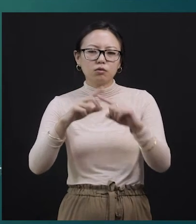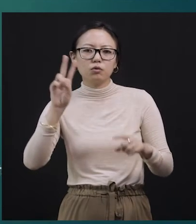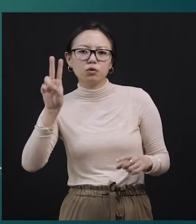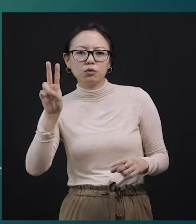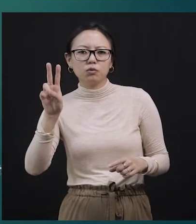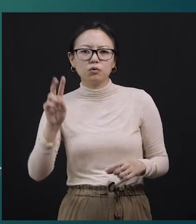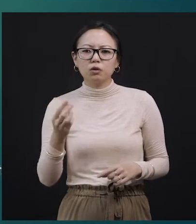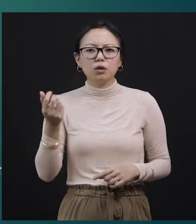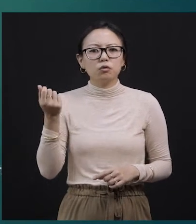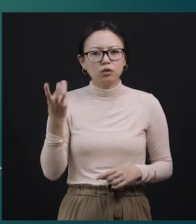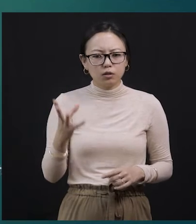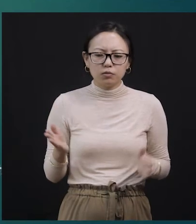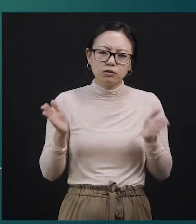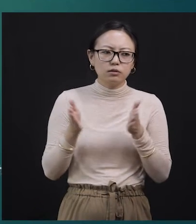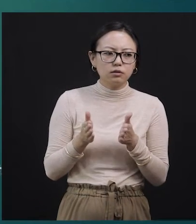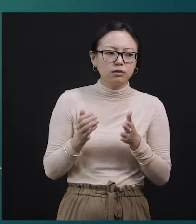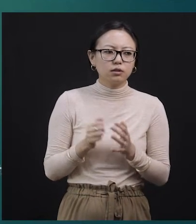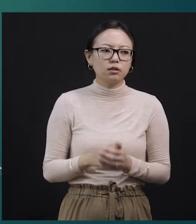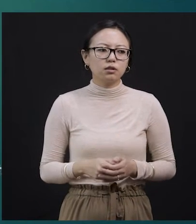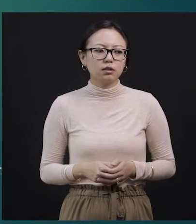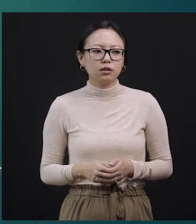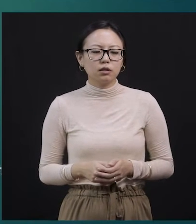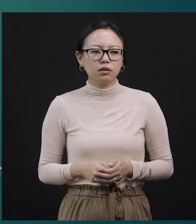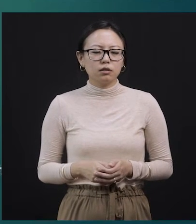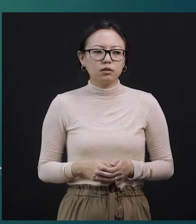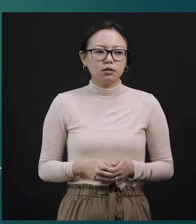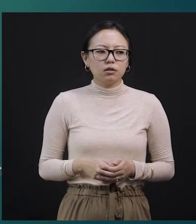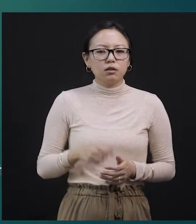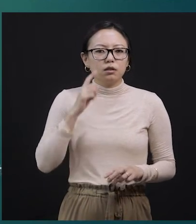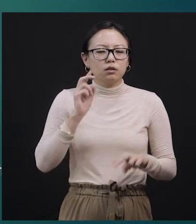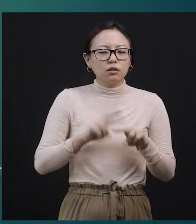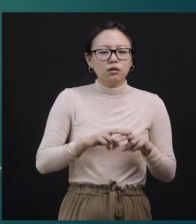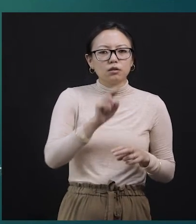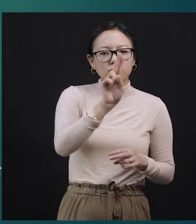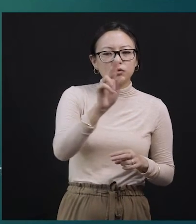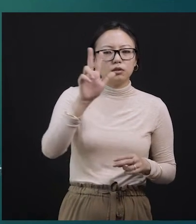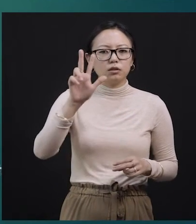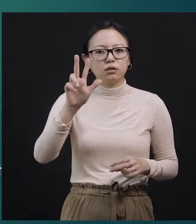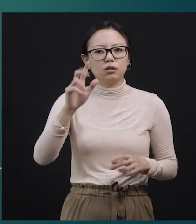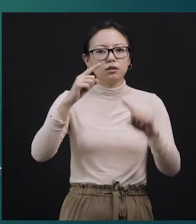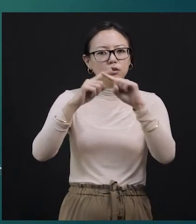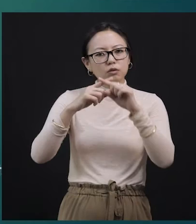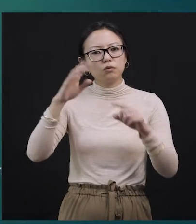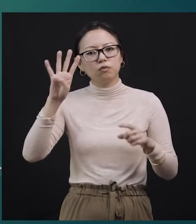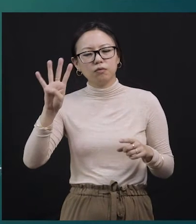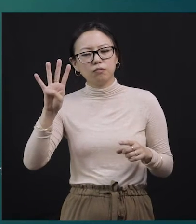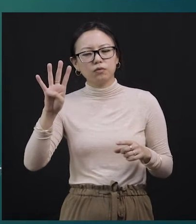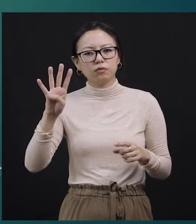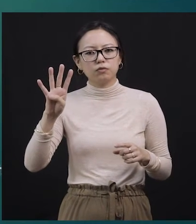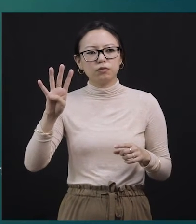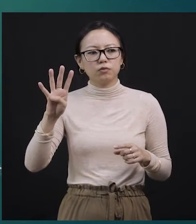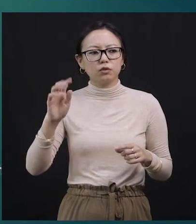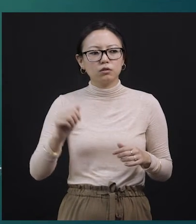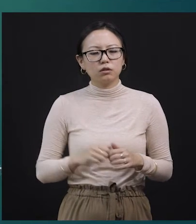to 85 is 84. So that will come in 3 times. Okay, 28 into 3,